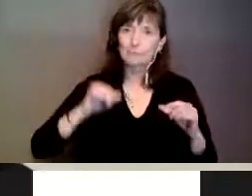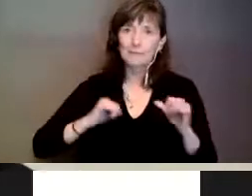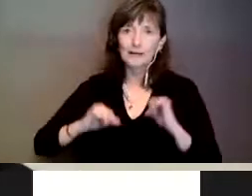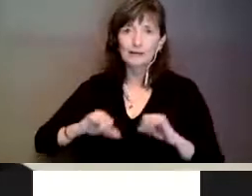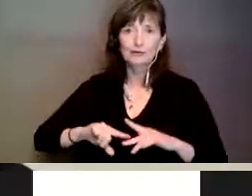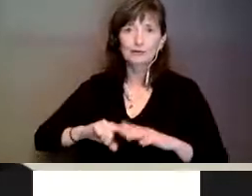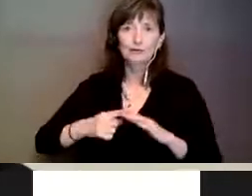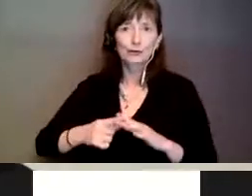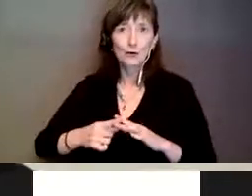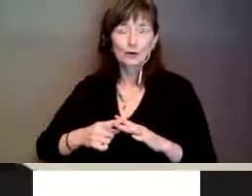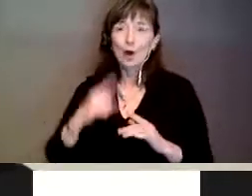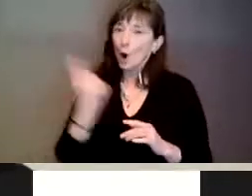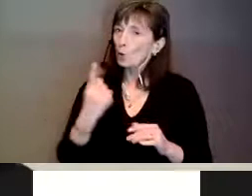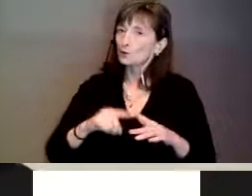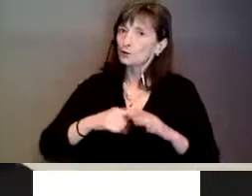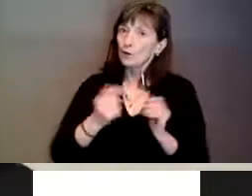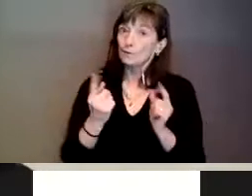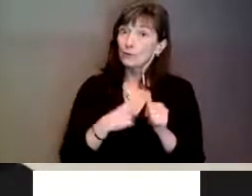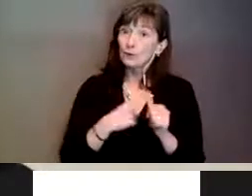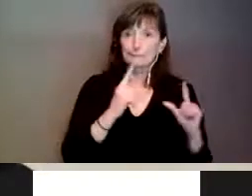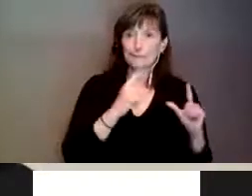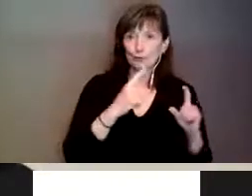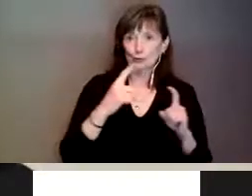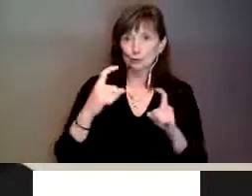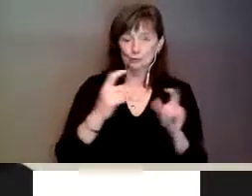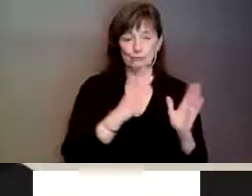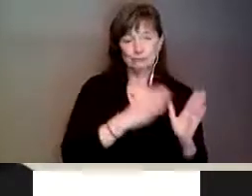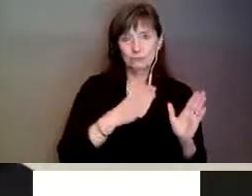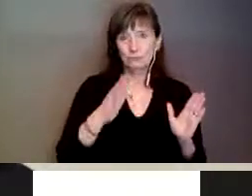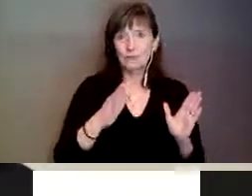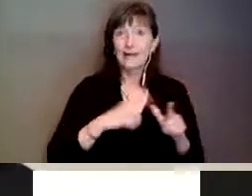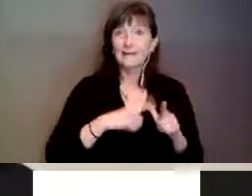to work with still images. And we ask each other, what do you think is going on here?